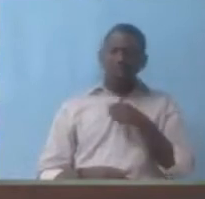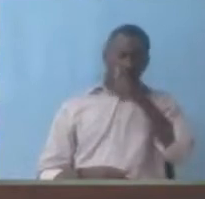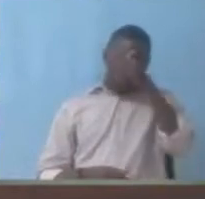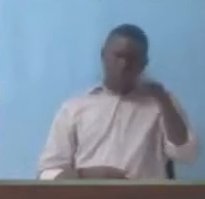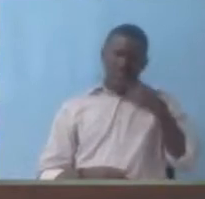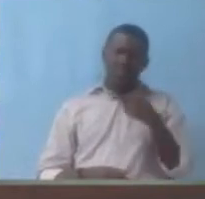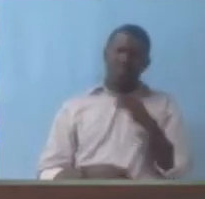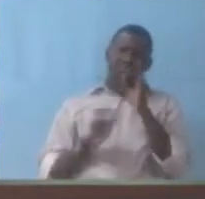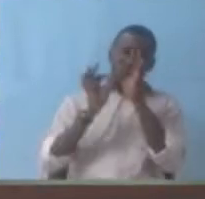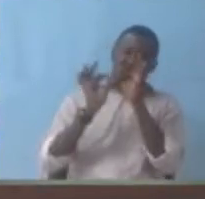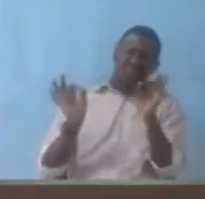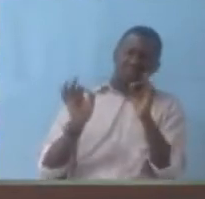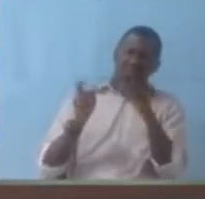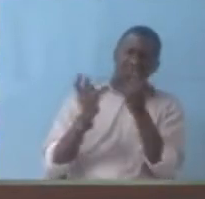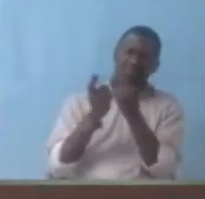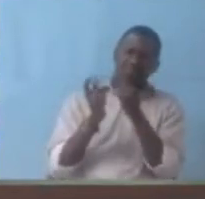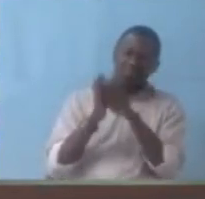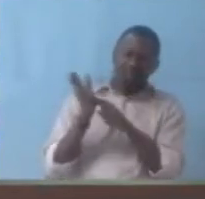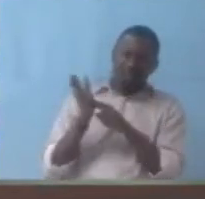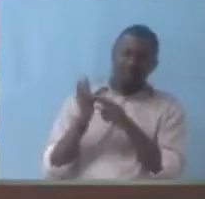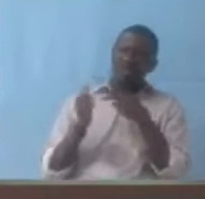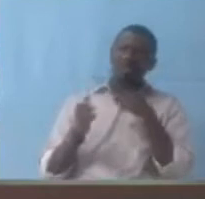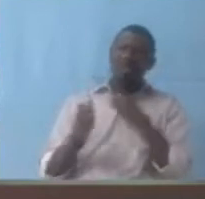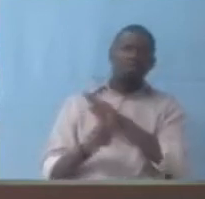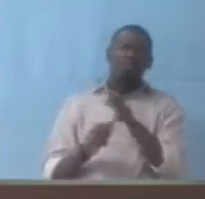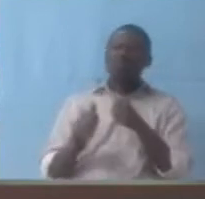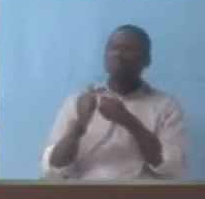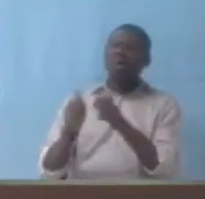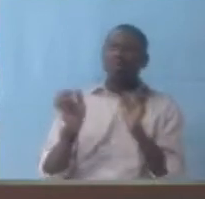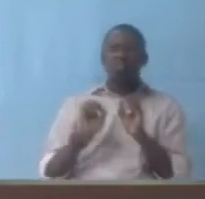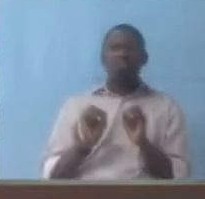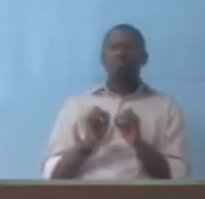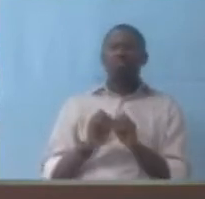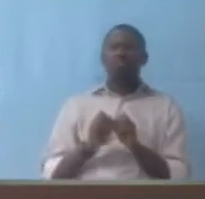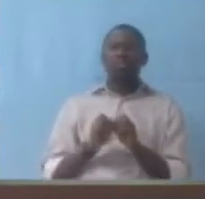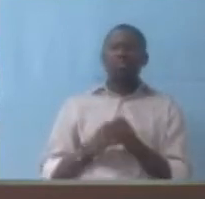purposes. Amara nyimang etilin kafoko aketa ñarandi fengo damane.